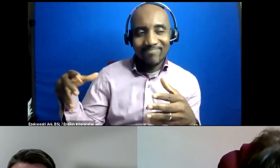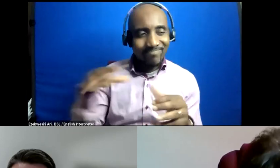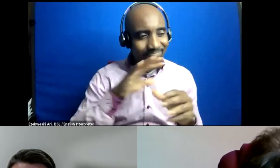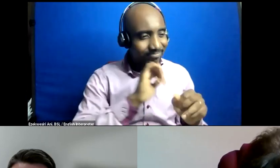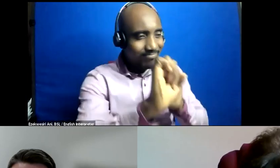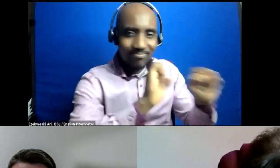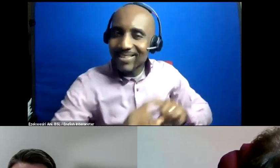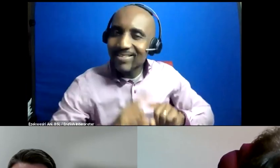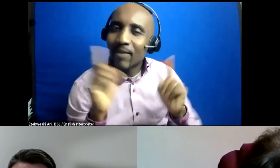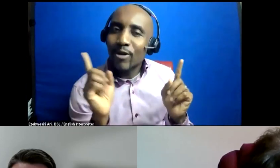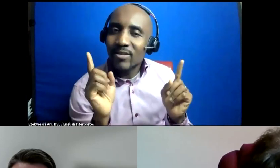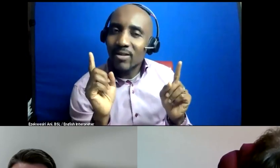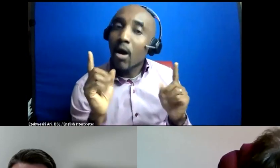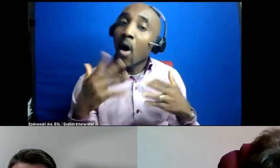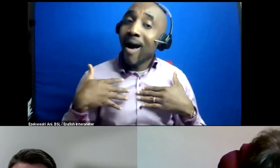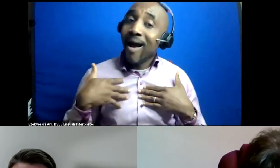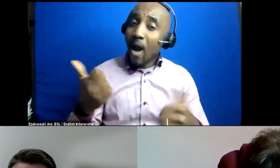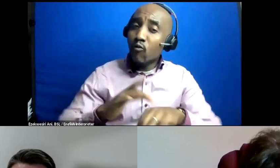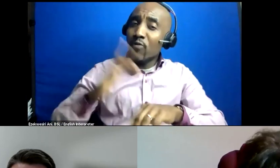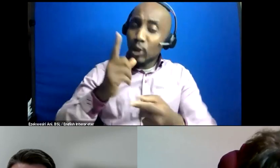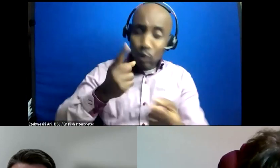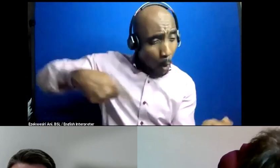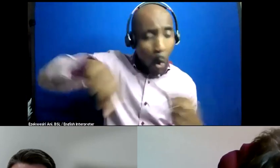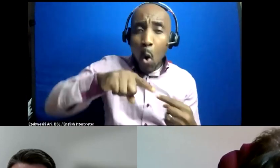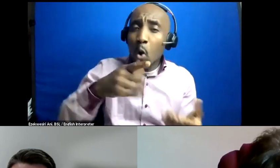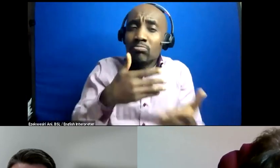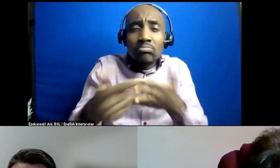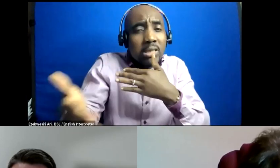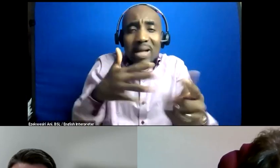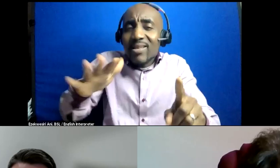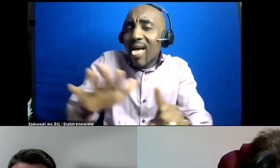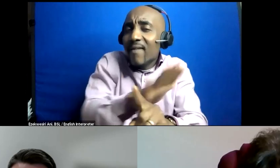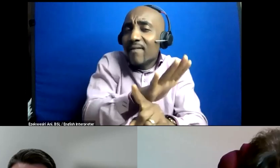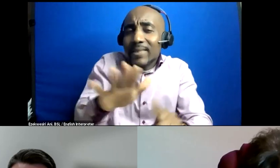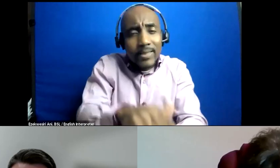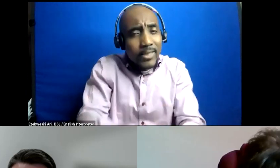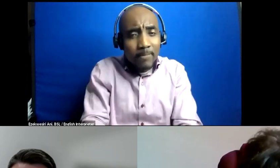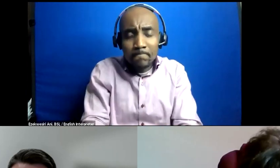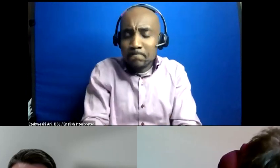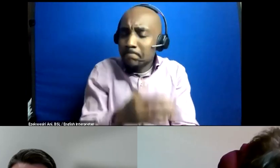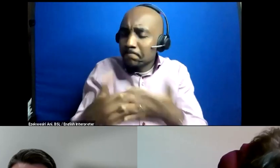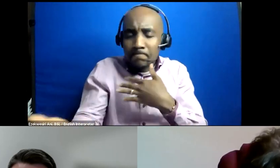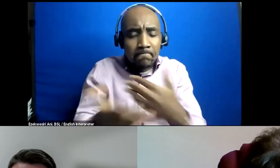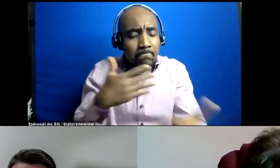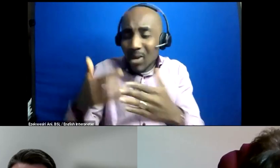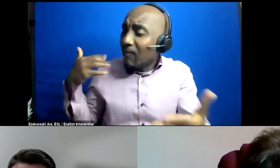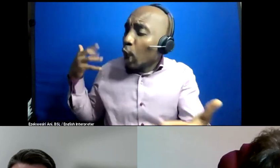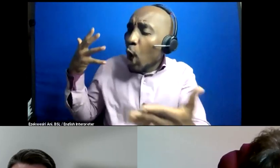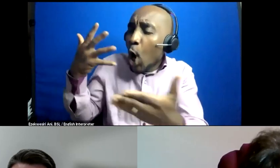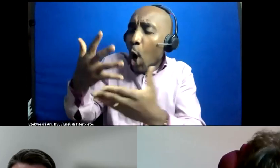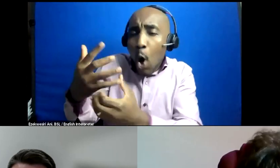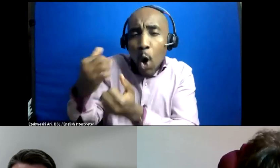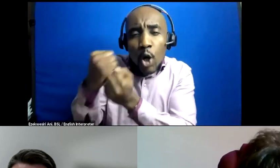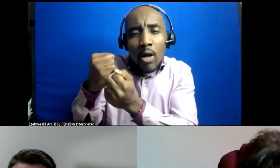All health professionals, regardless of their ethnicity, have long held beliefs and practices. However,